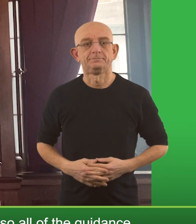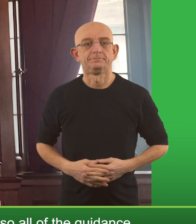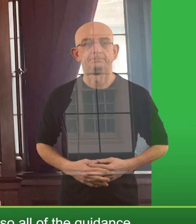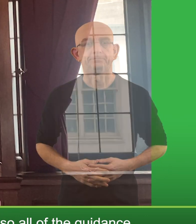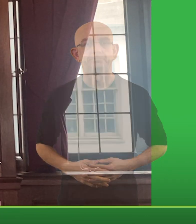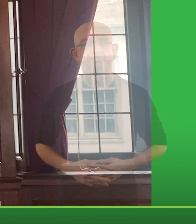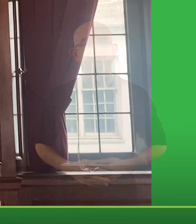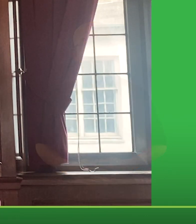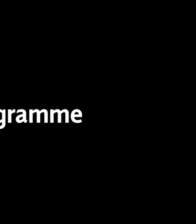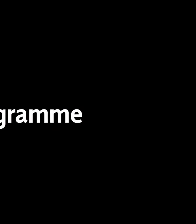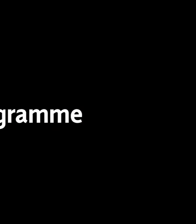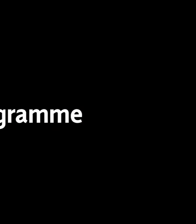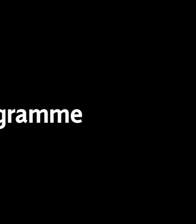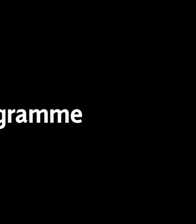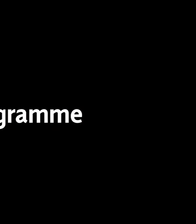is in place.